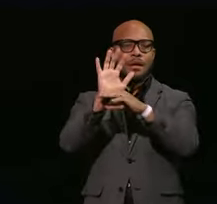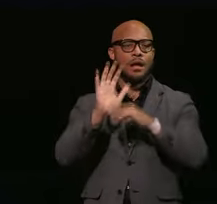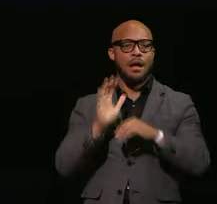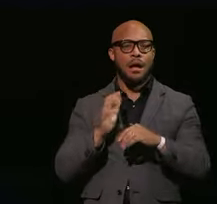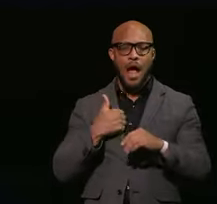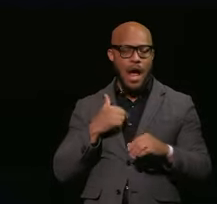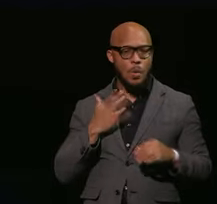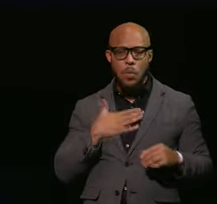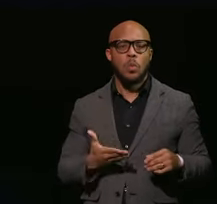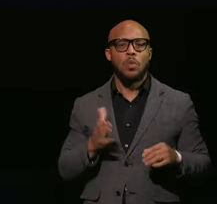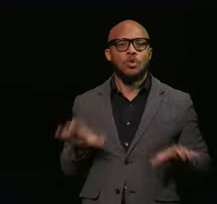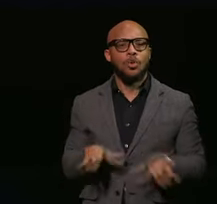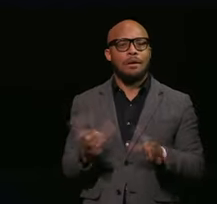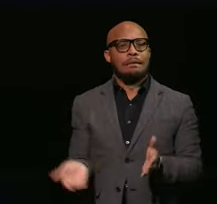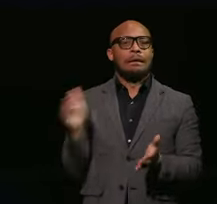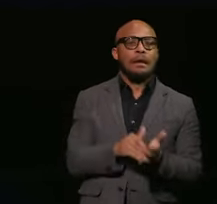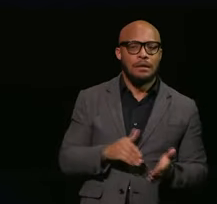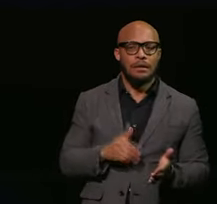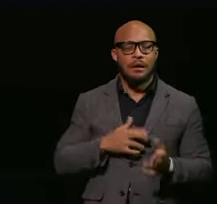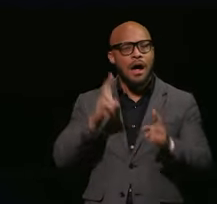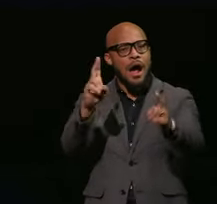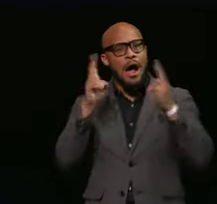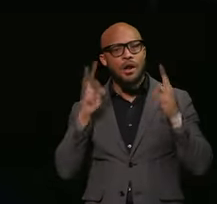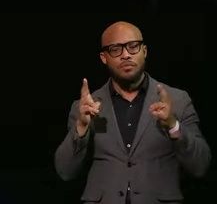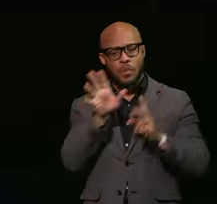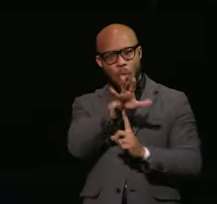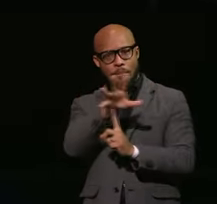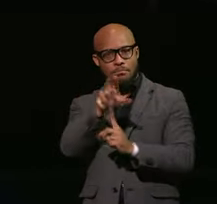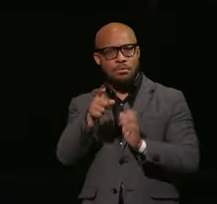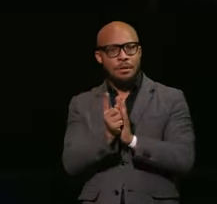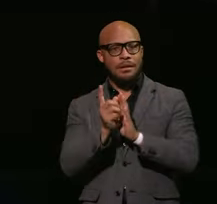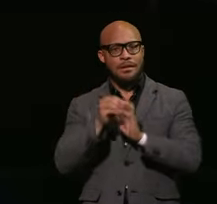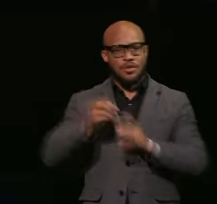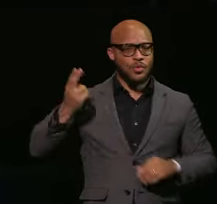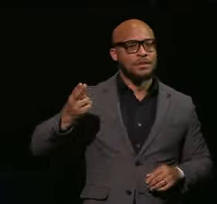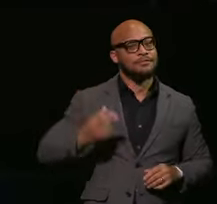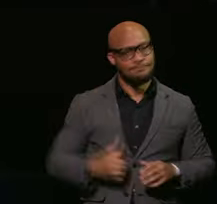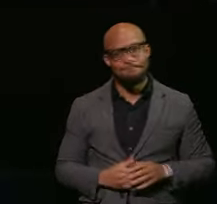having recorded this moment in the history of our country.